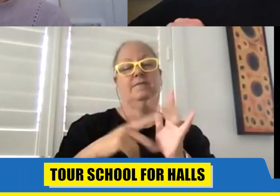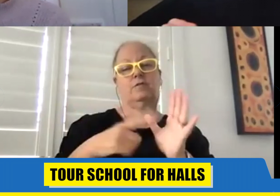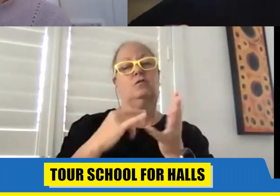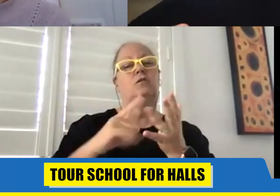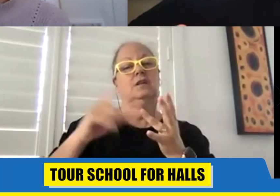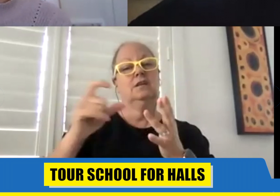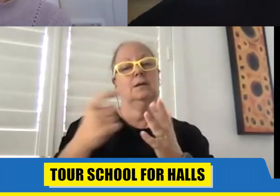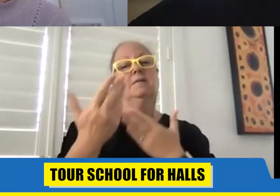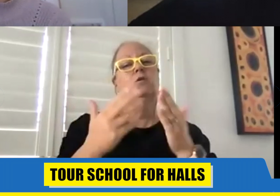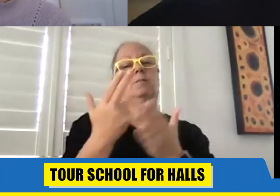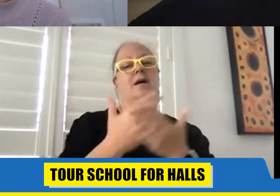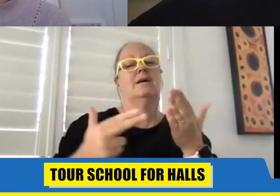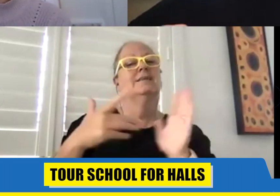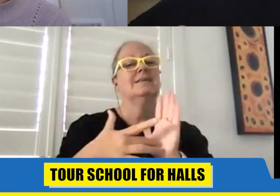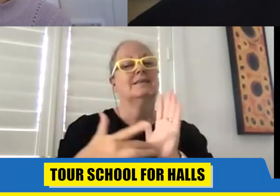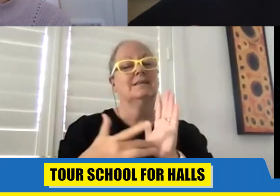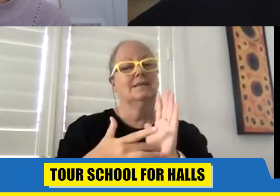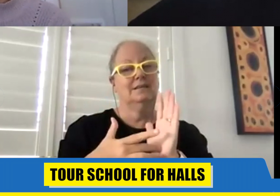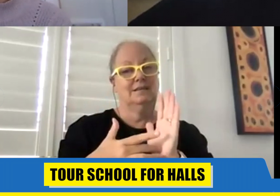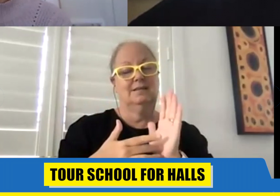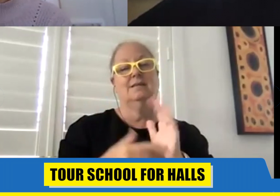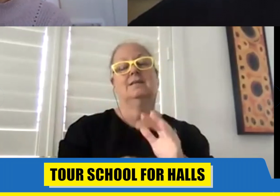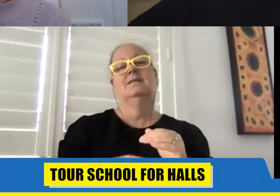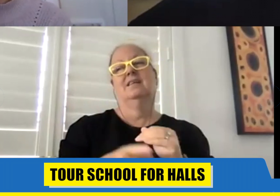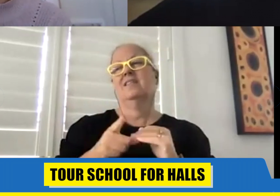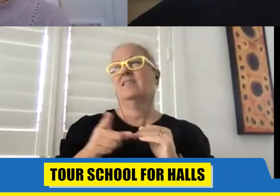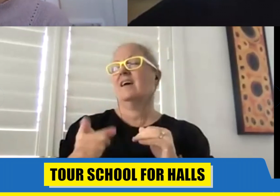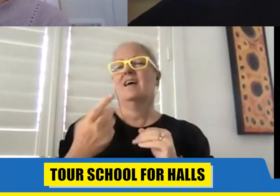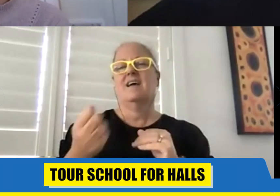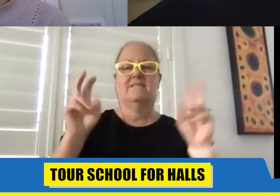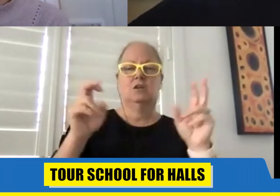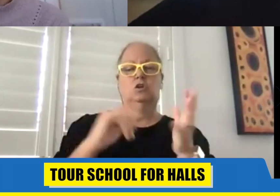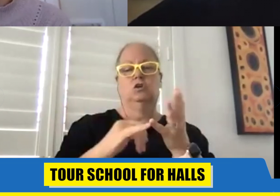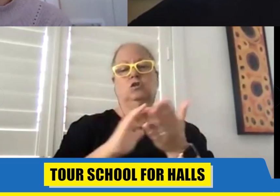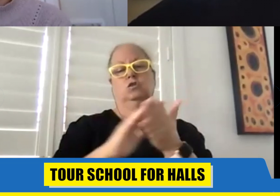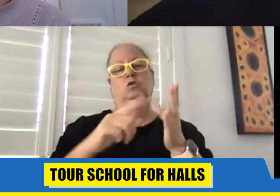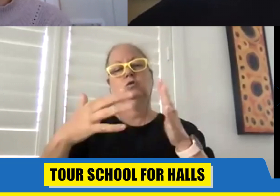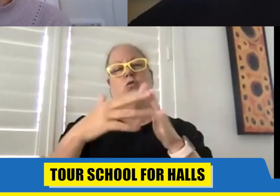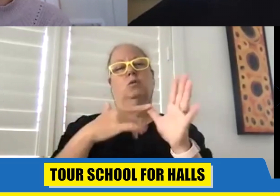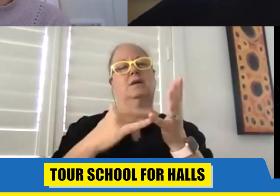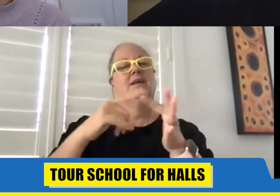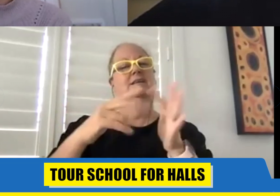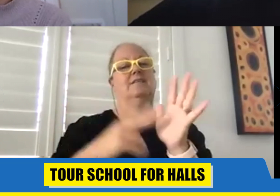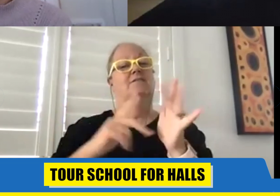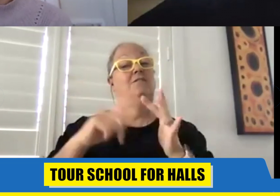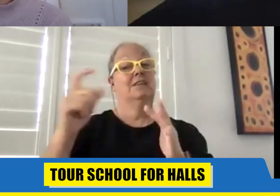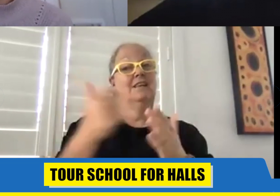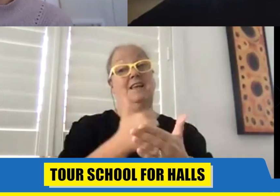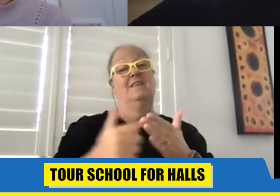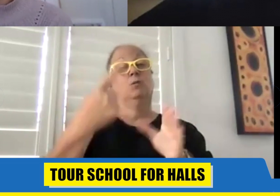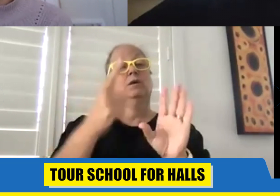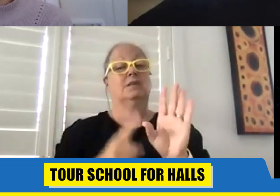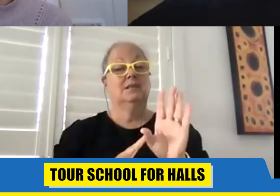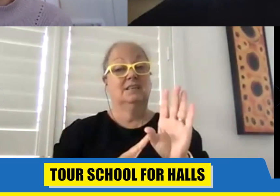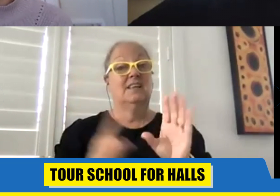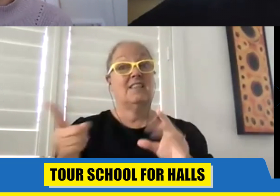of Performing Arts Centres. They run what they call Showcase Victoria every year. Now they've announced the